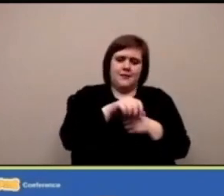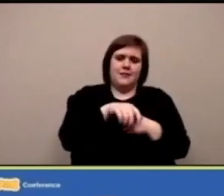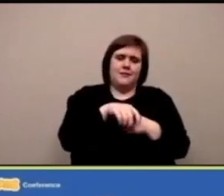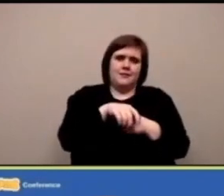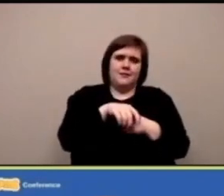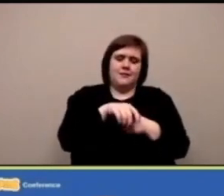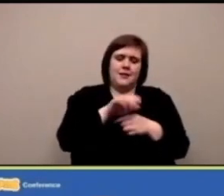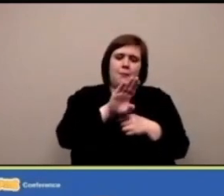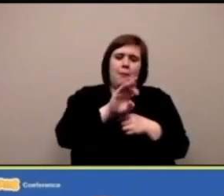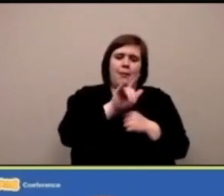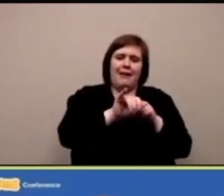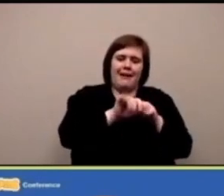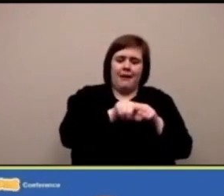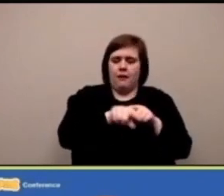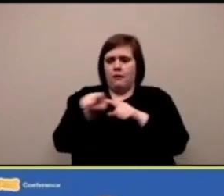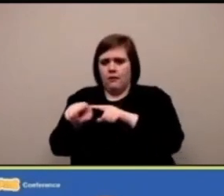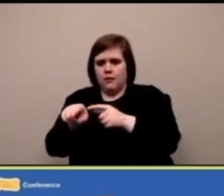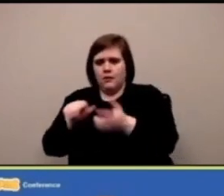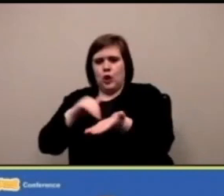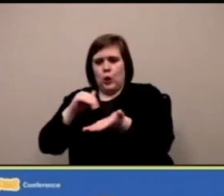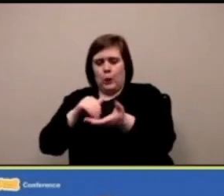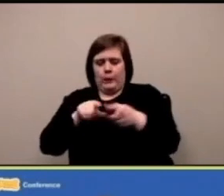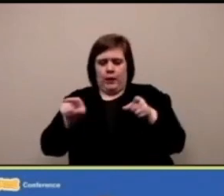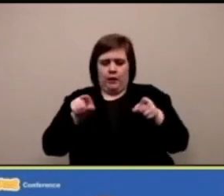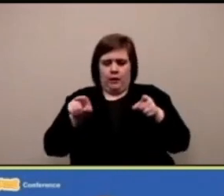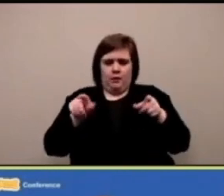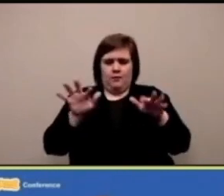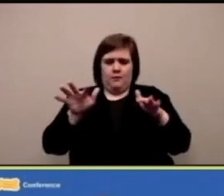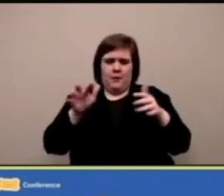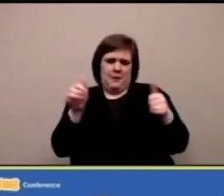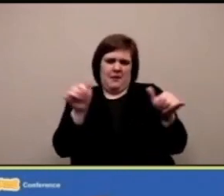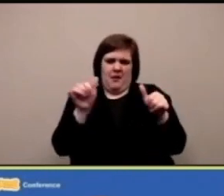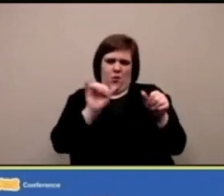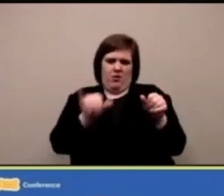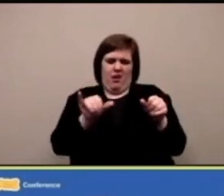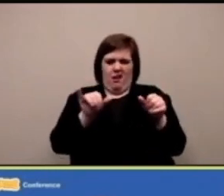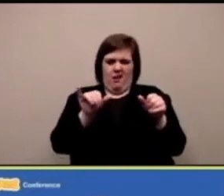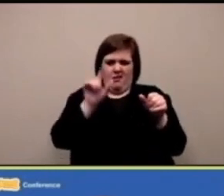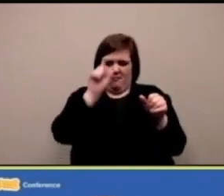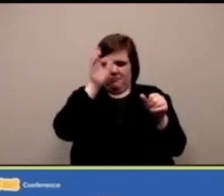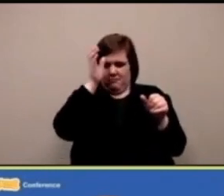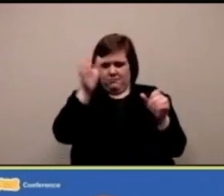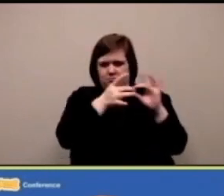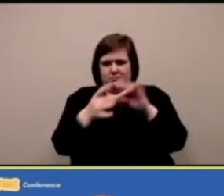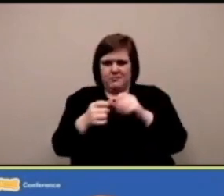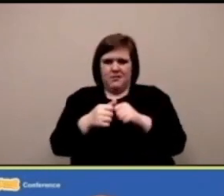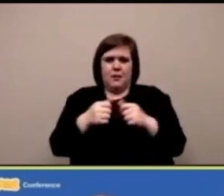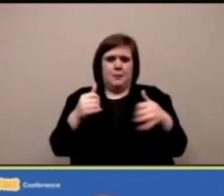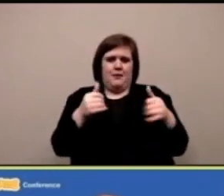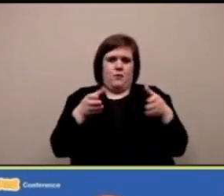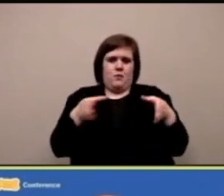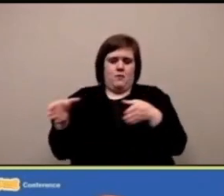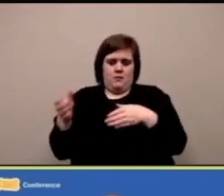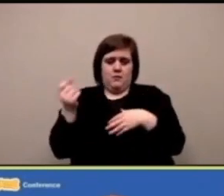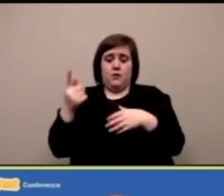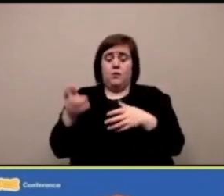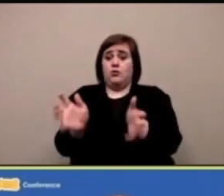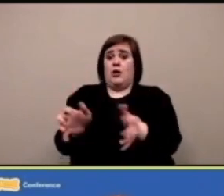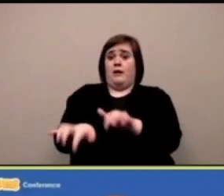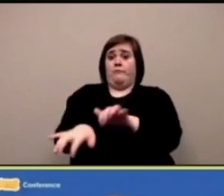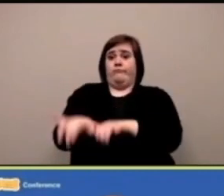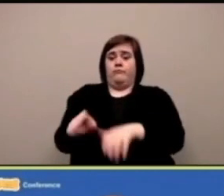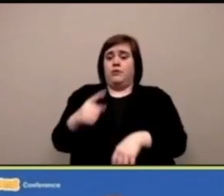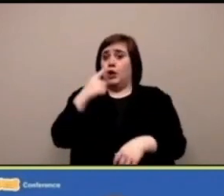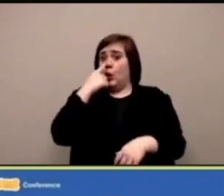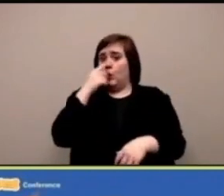communicate characteristics in a playful and visual way. So like when we talk, in the chat, they were saying like your nose or